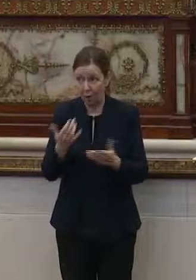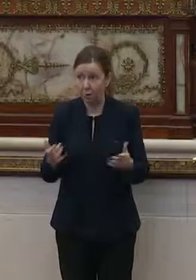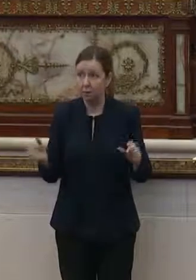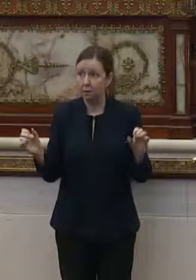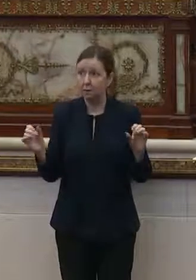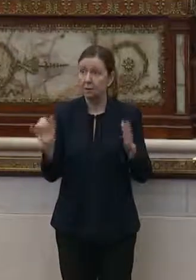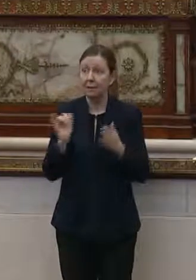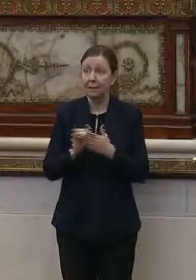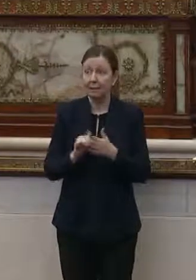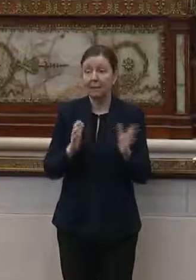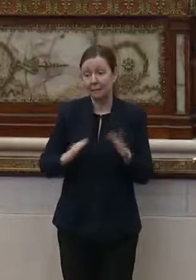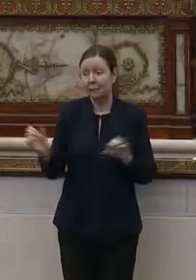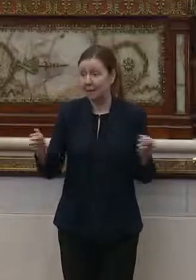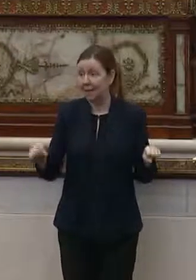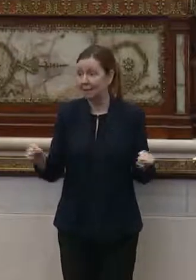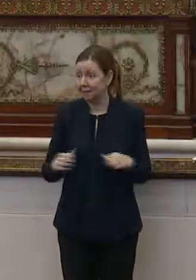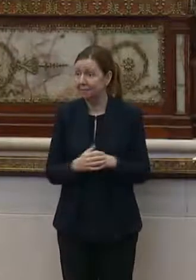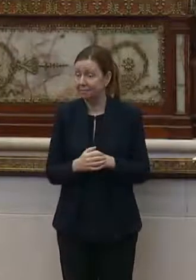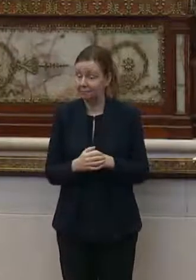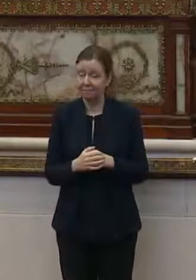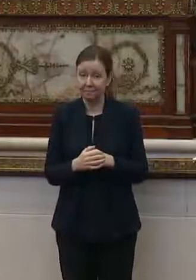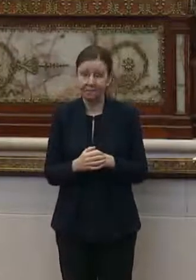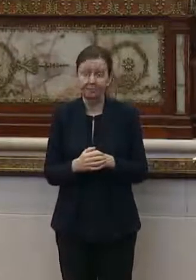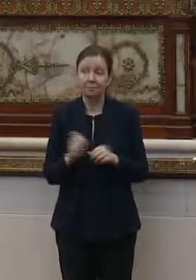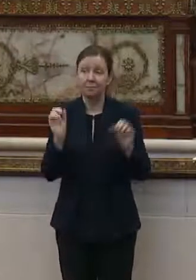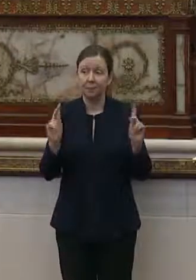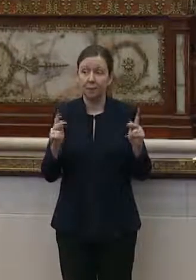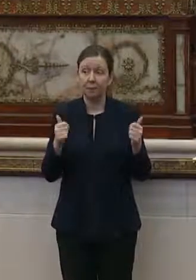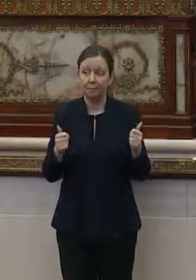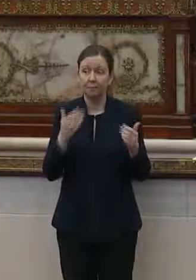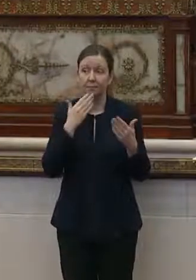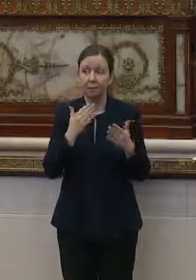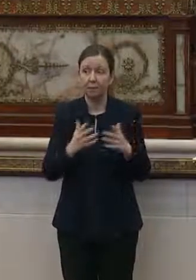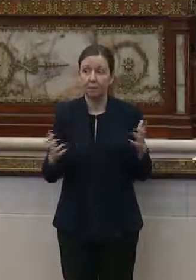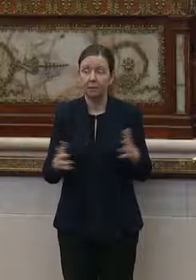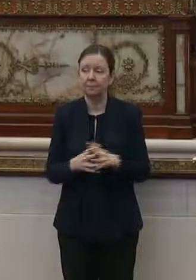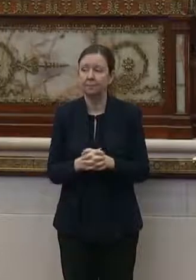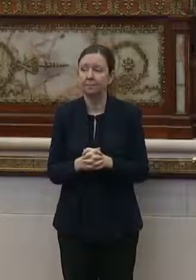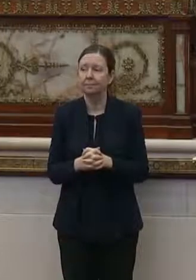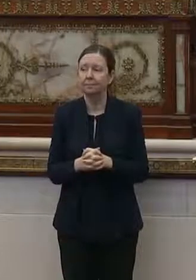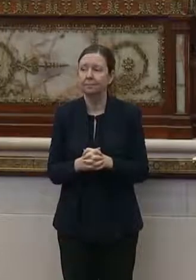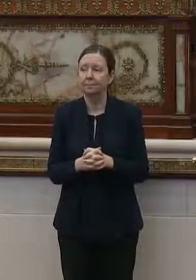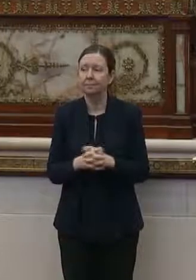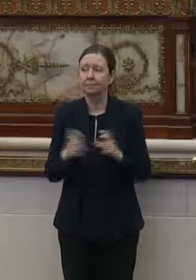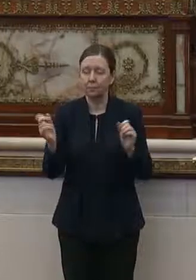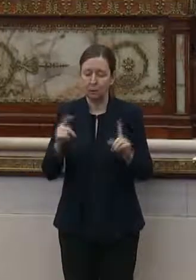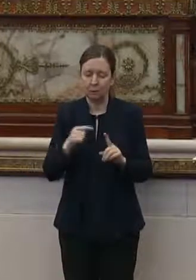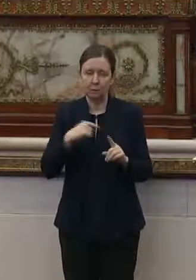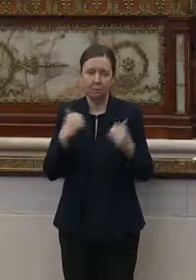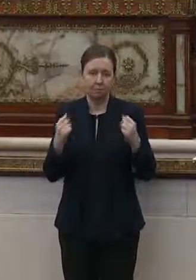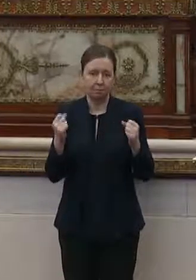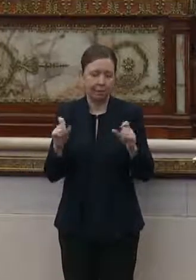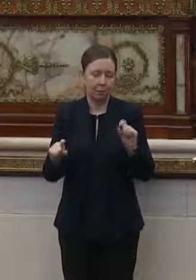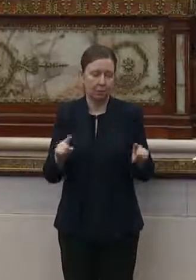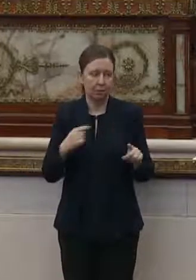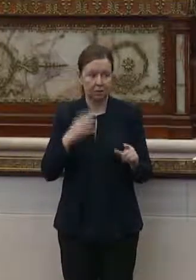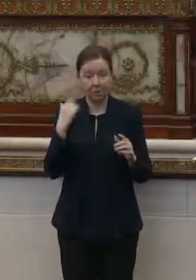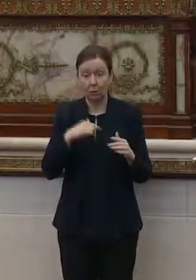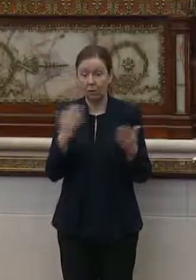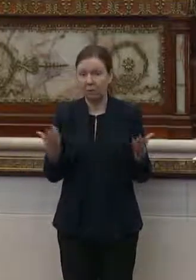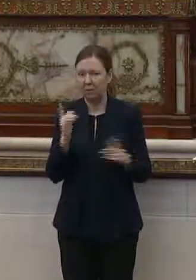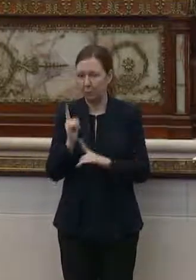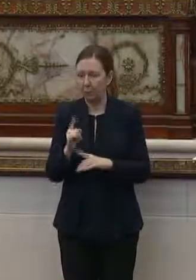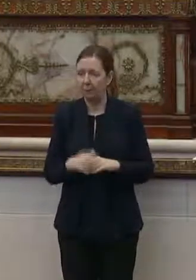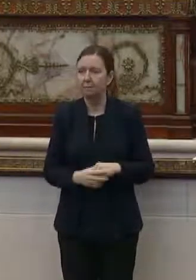That is the plan, Councilmember Bass. Okay, very good. Thank you so much. All right, so we'll come back because we have a lot of questions, so I know we're going to be here for a